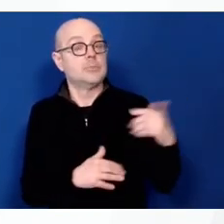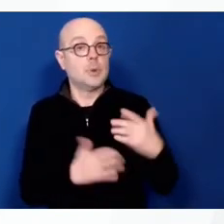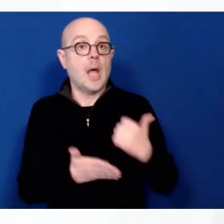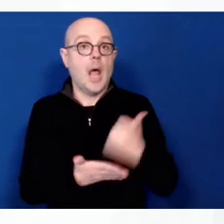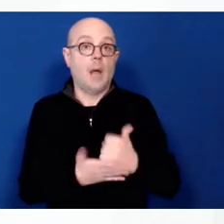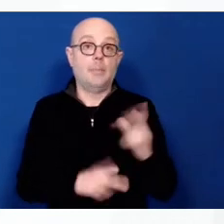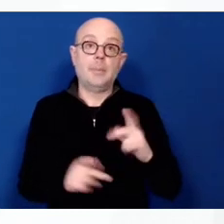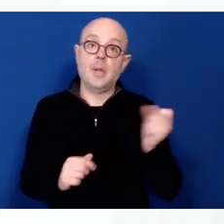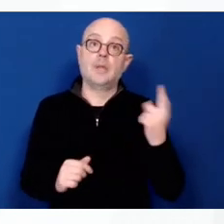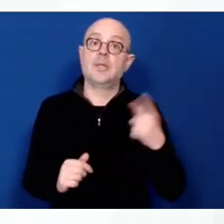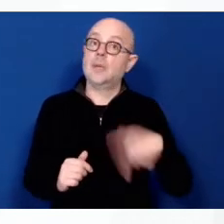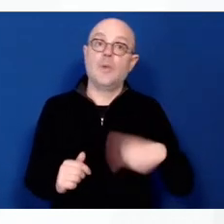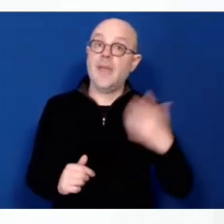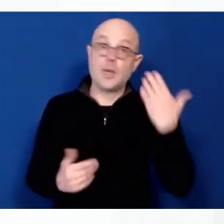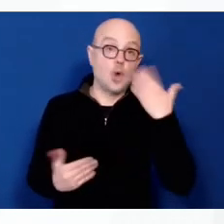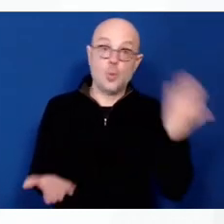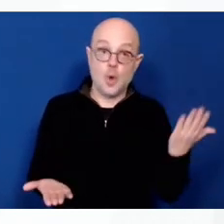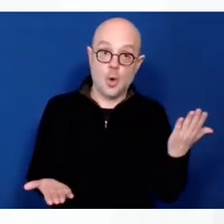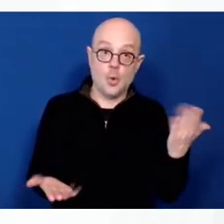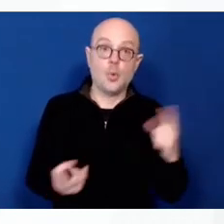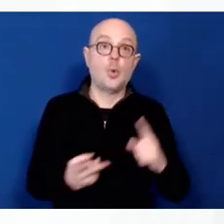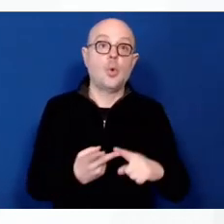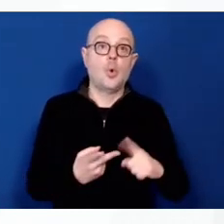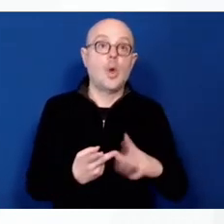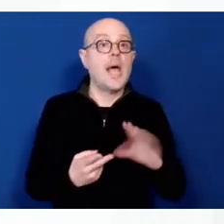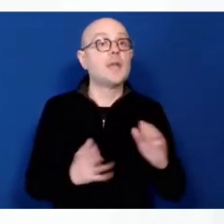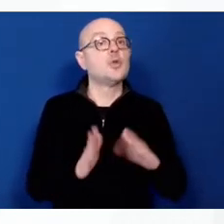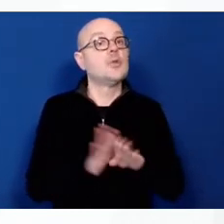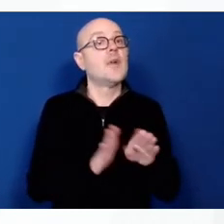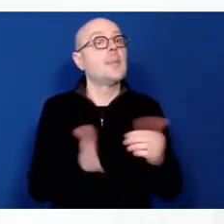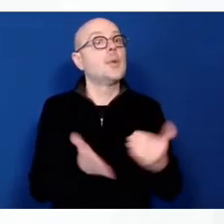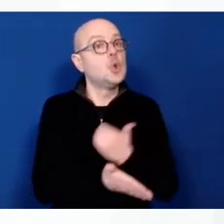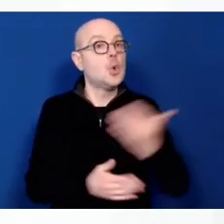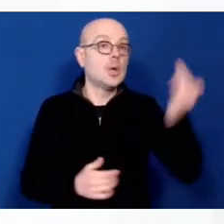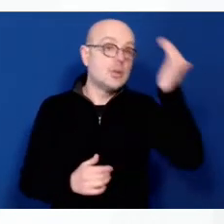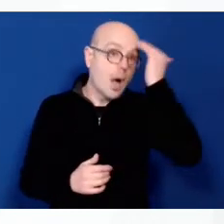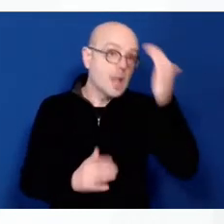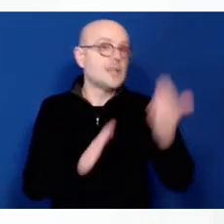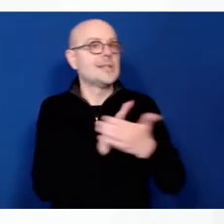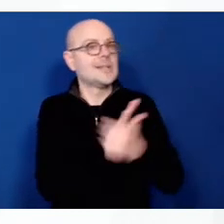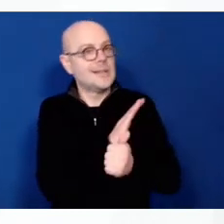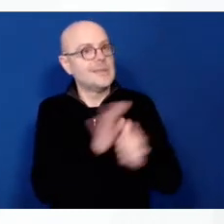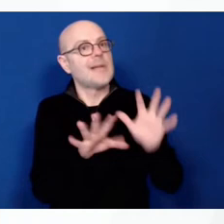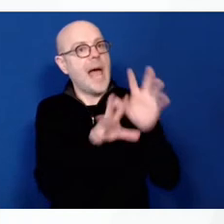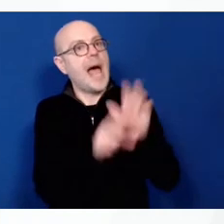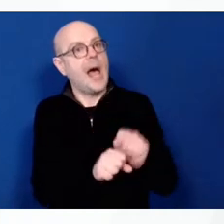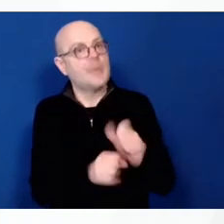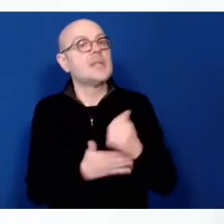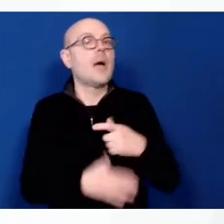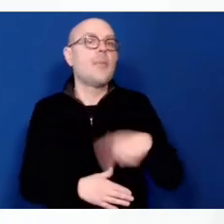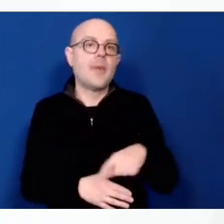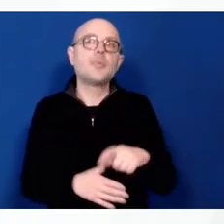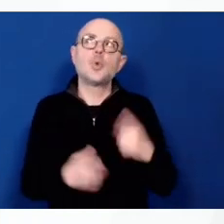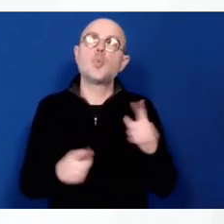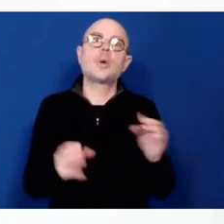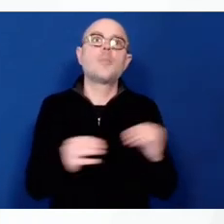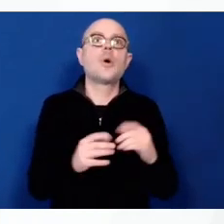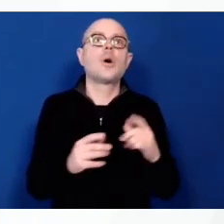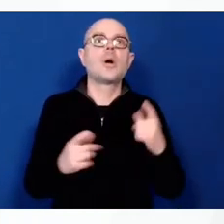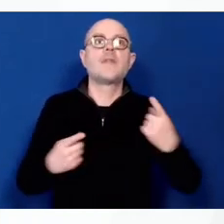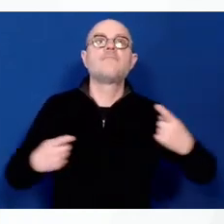don't know and to develop new knowledge, skills, and habits that will help them to work more effectively across